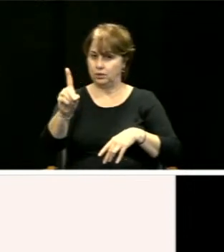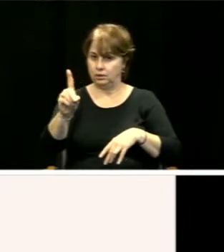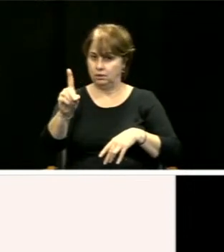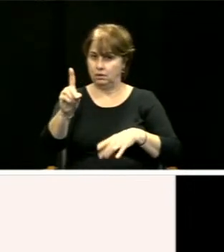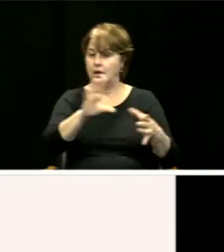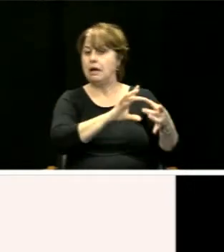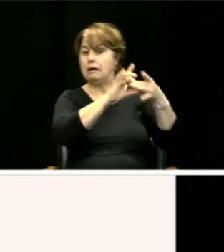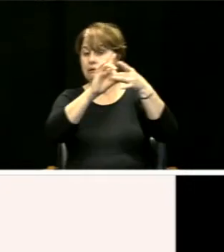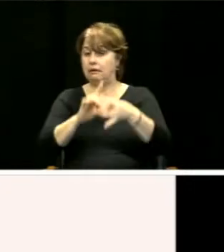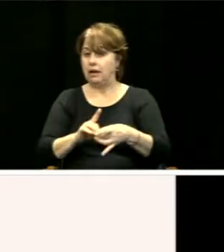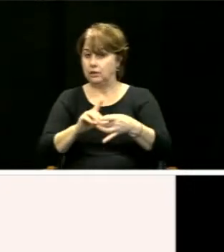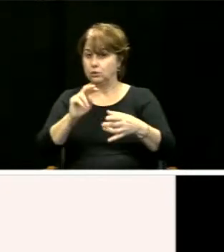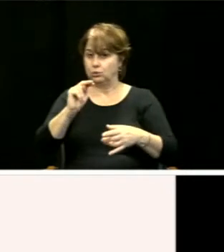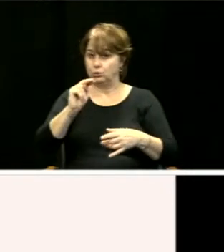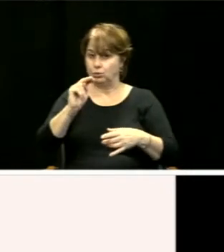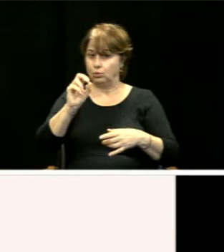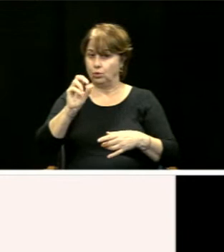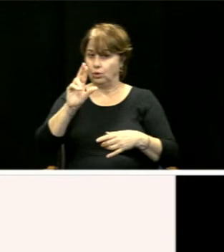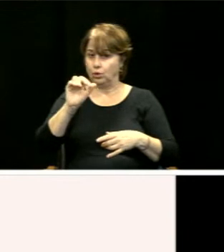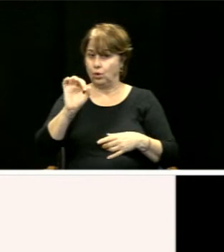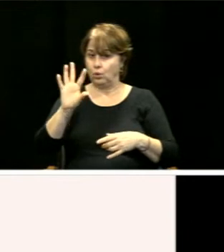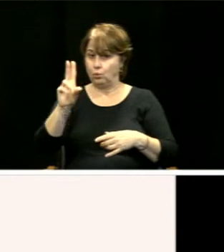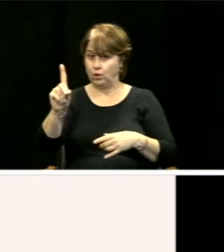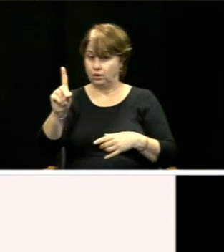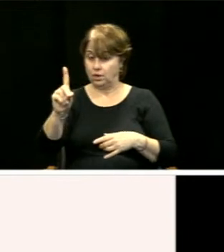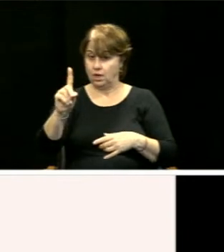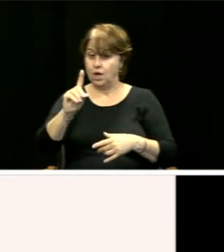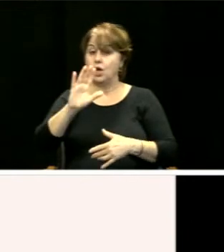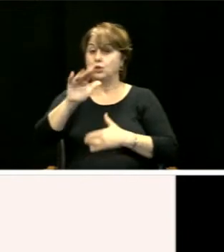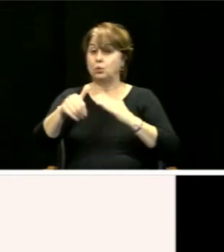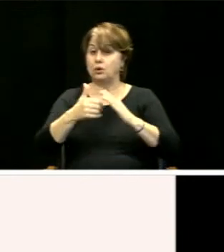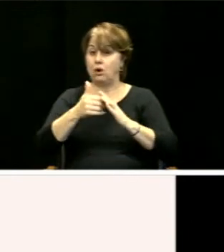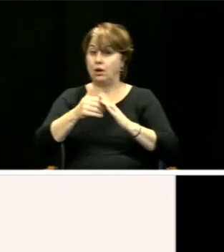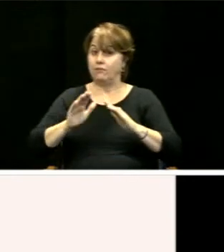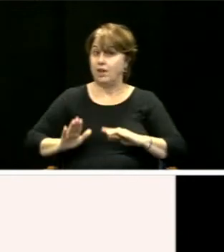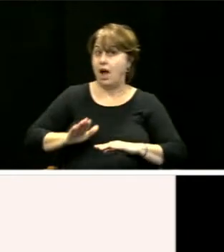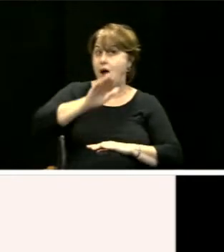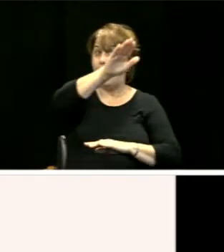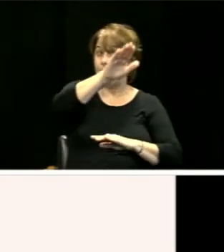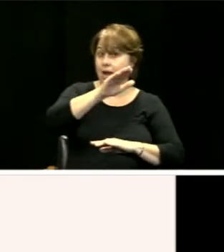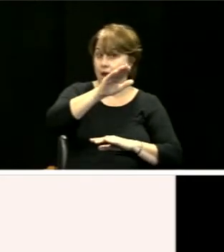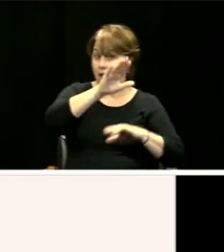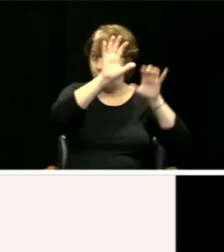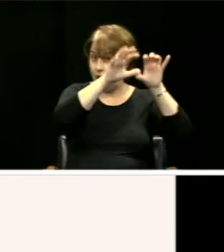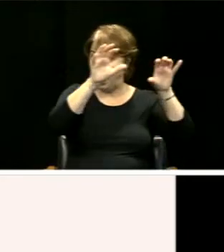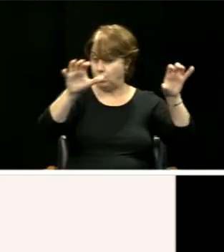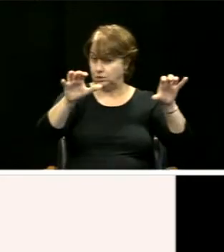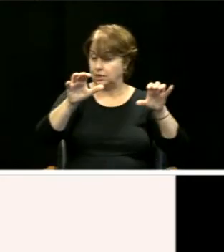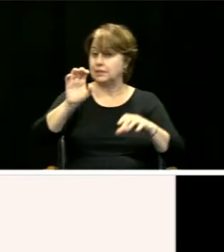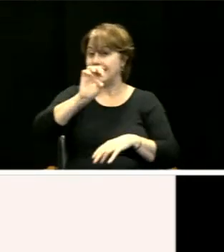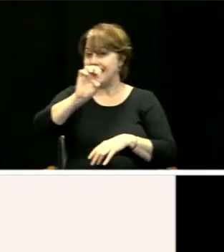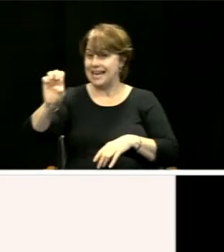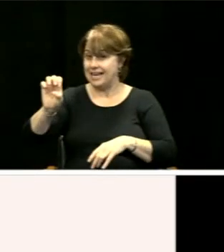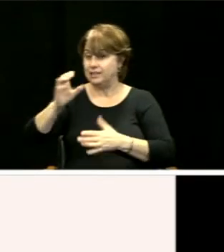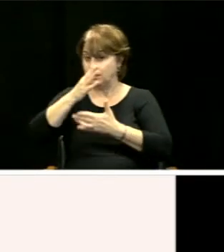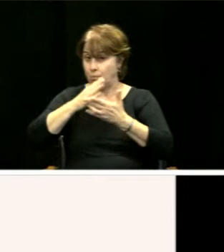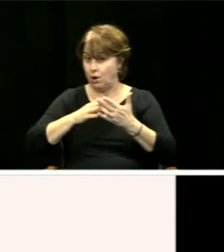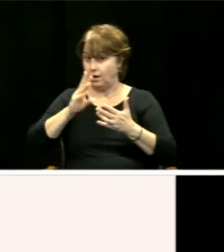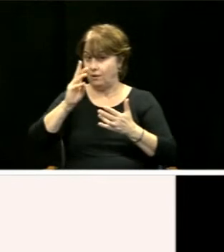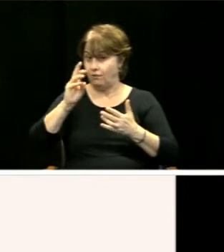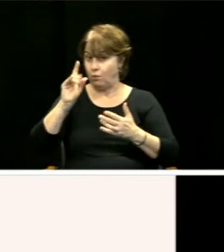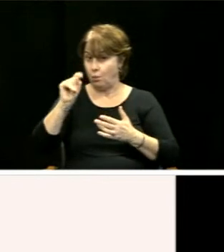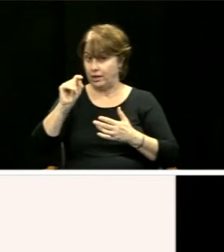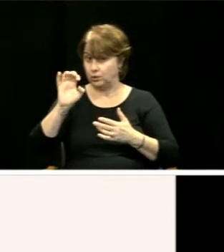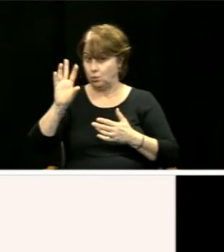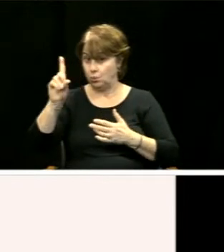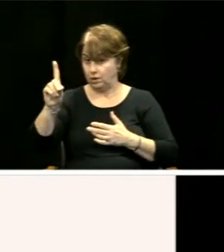Norwood. So you've got all of the uphill houses, all the houses on the east side of Westwood have water